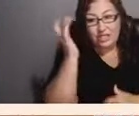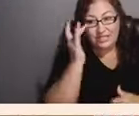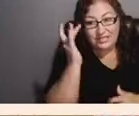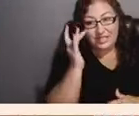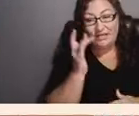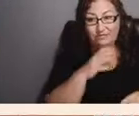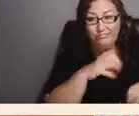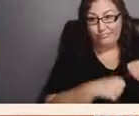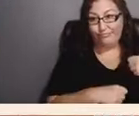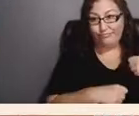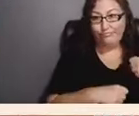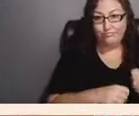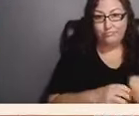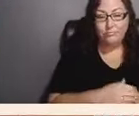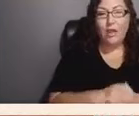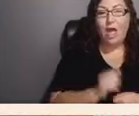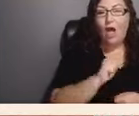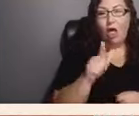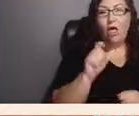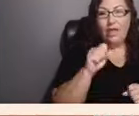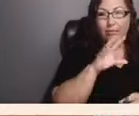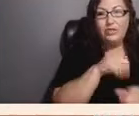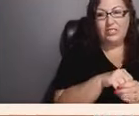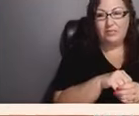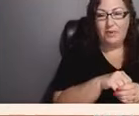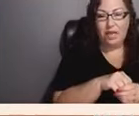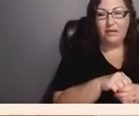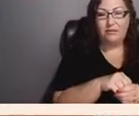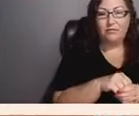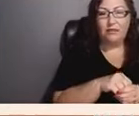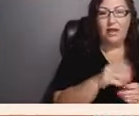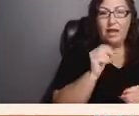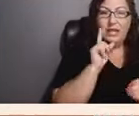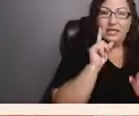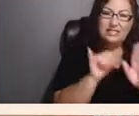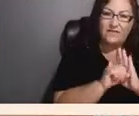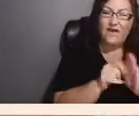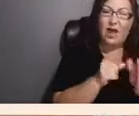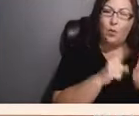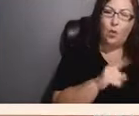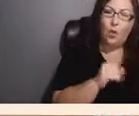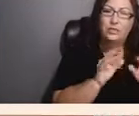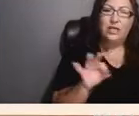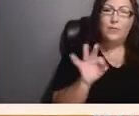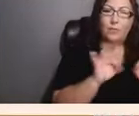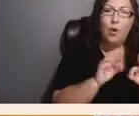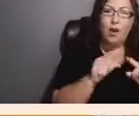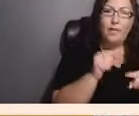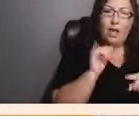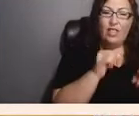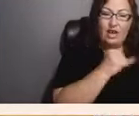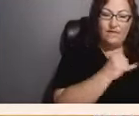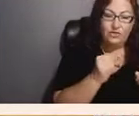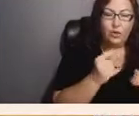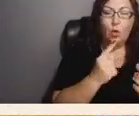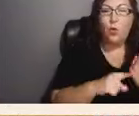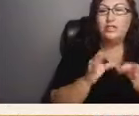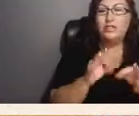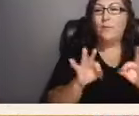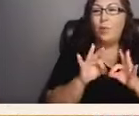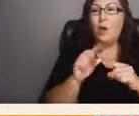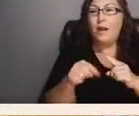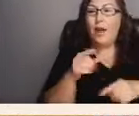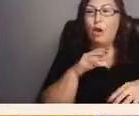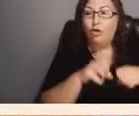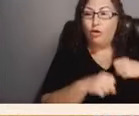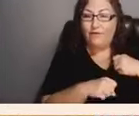All participated in identifying what was important about this individual, what is important about grief,